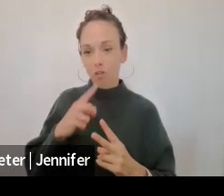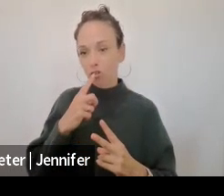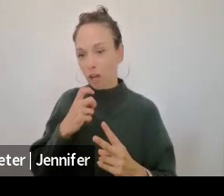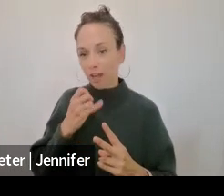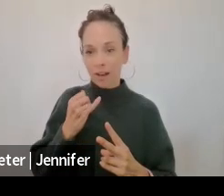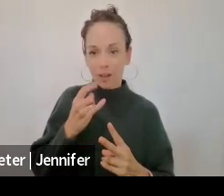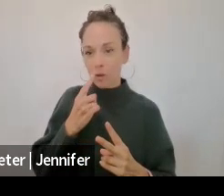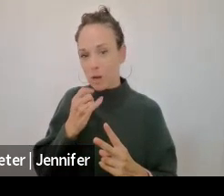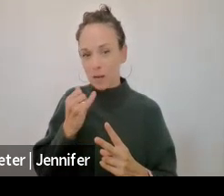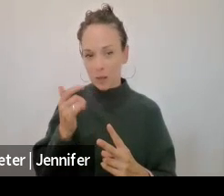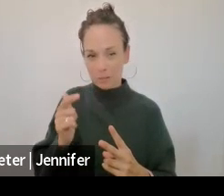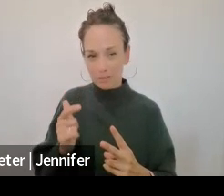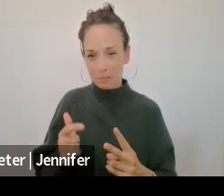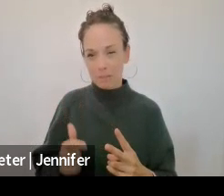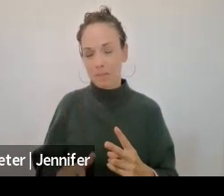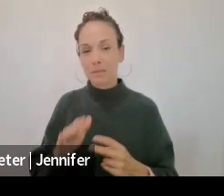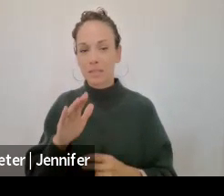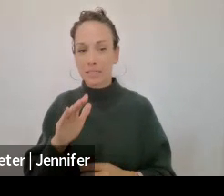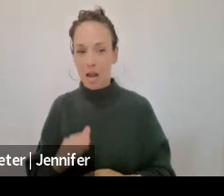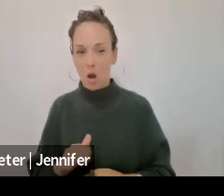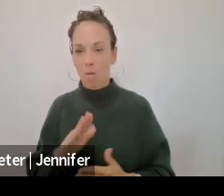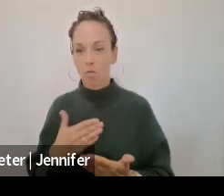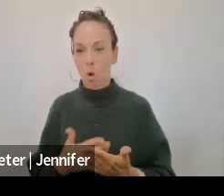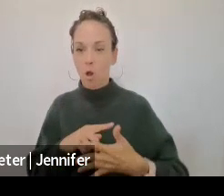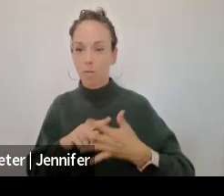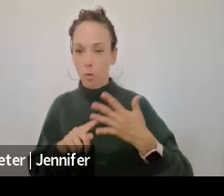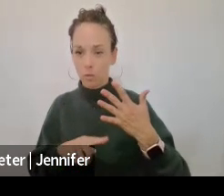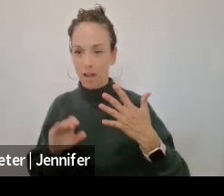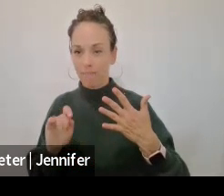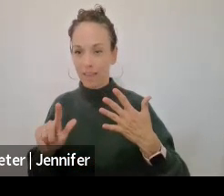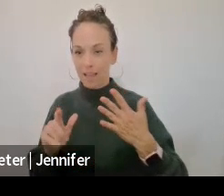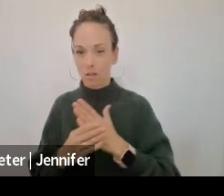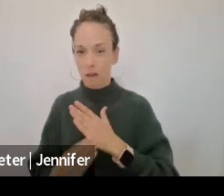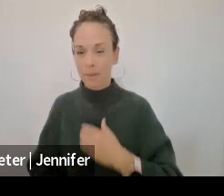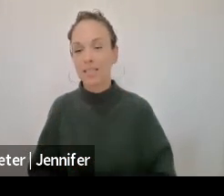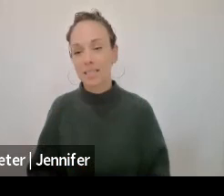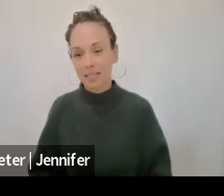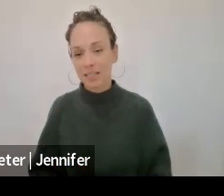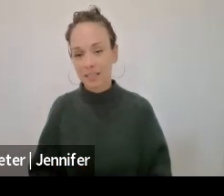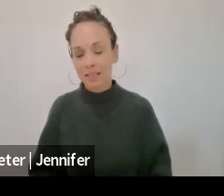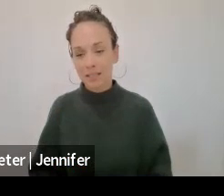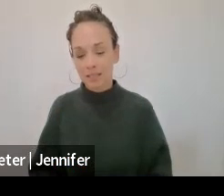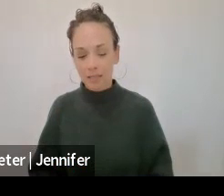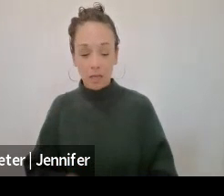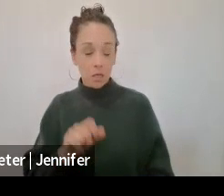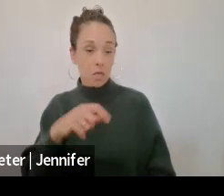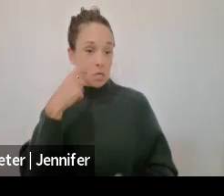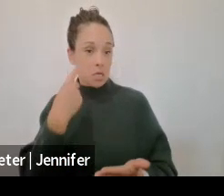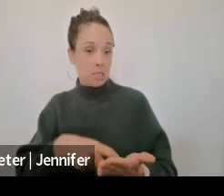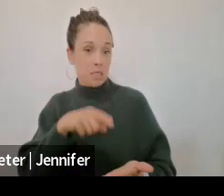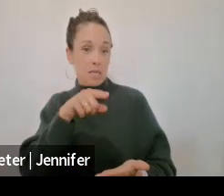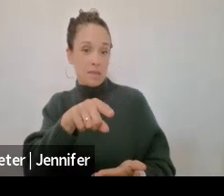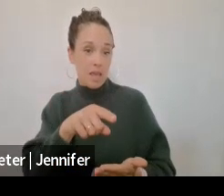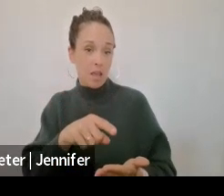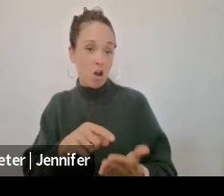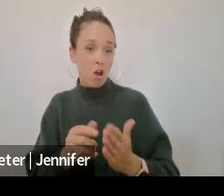emerging for each of the CASEL 5 CASEL competencies. And particularly, we see that they're at risk for